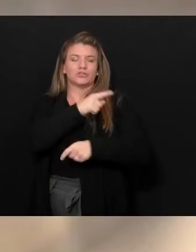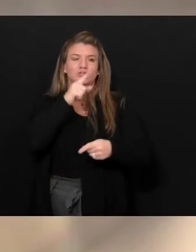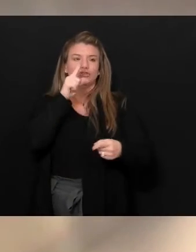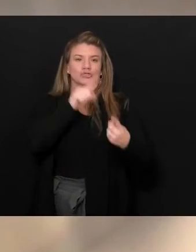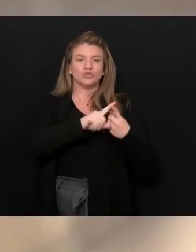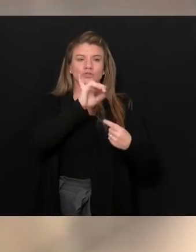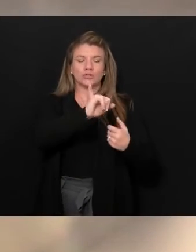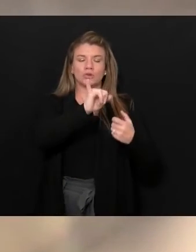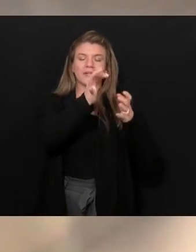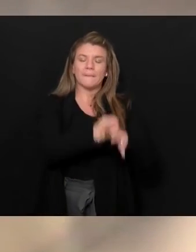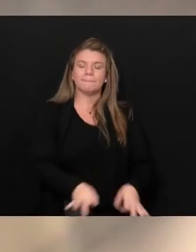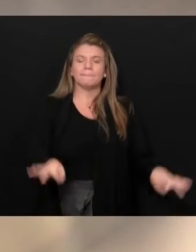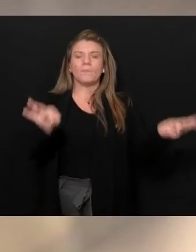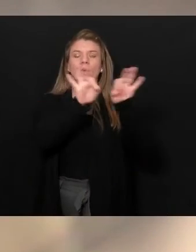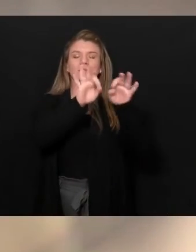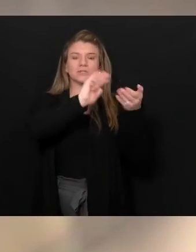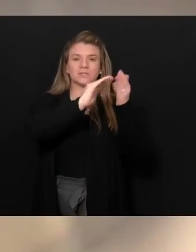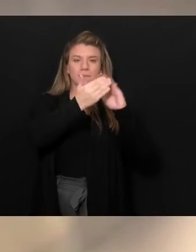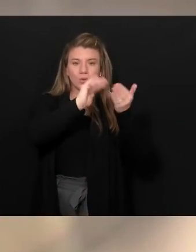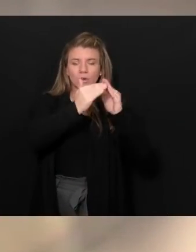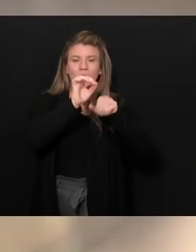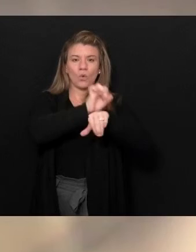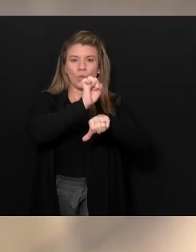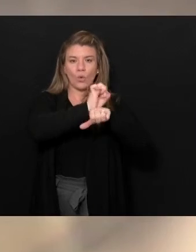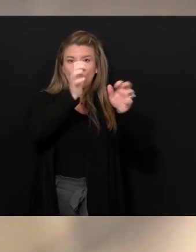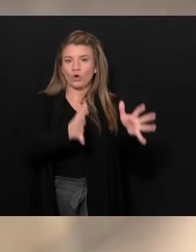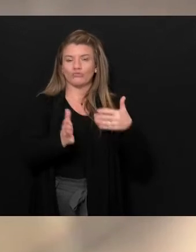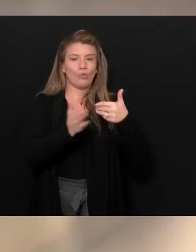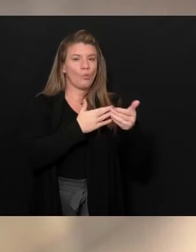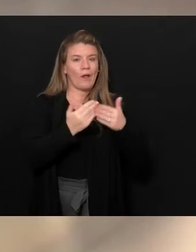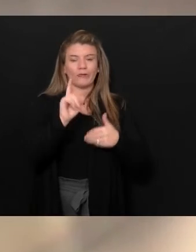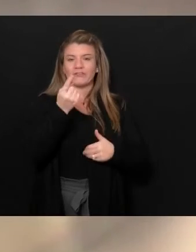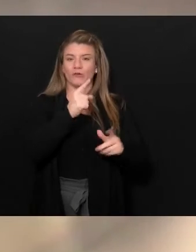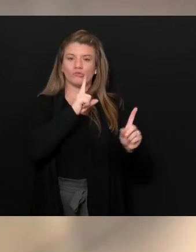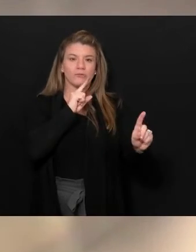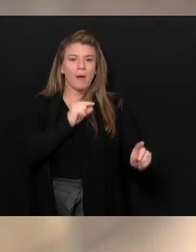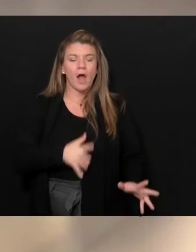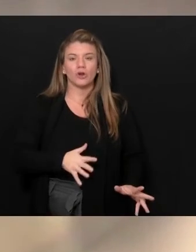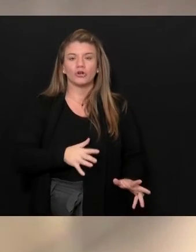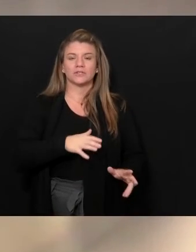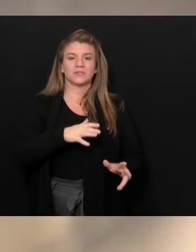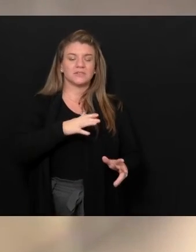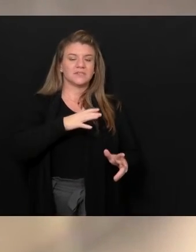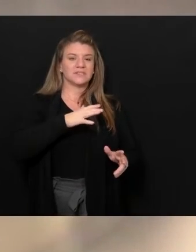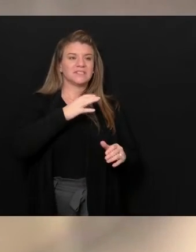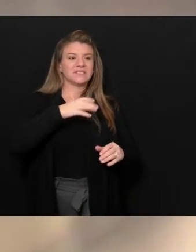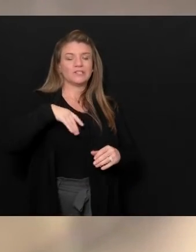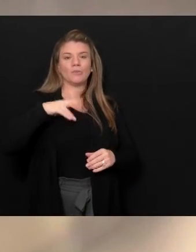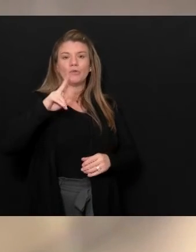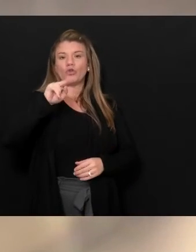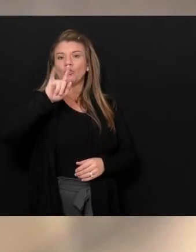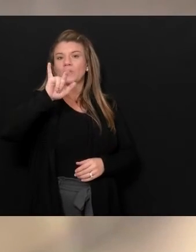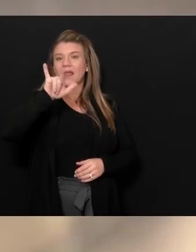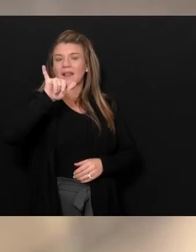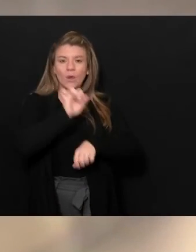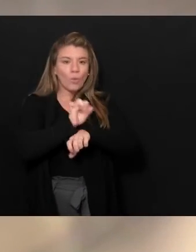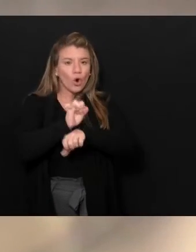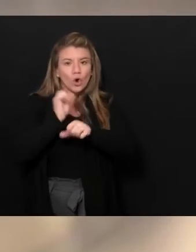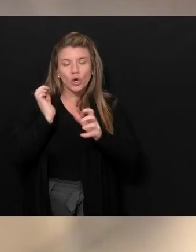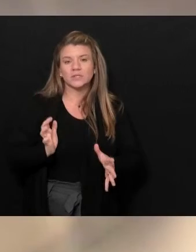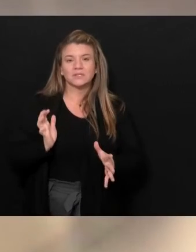vital community, workers, whether it's first responders or vital utility workers